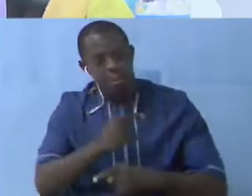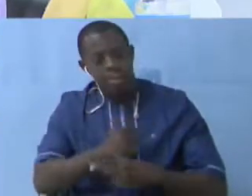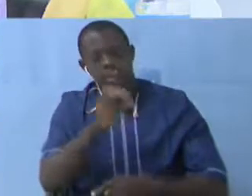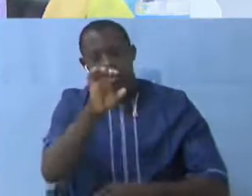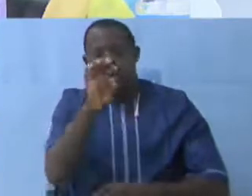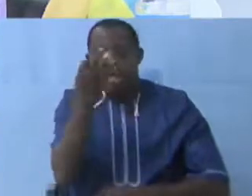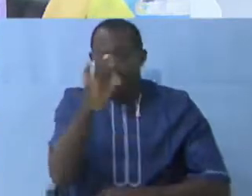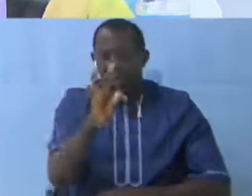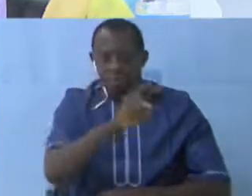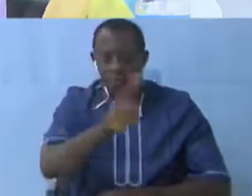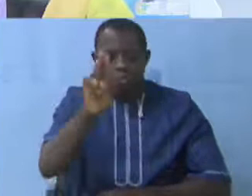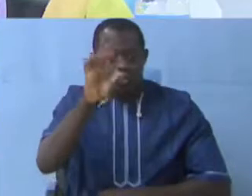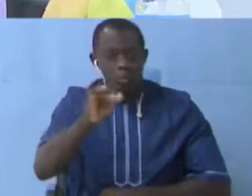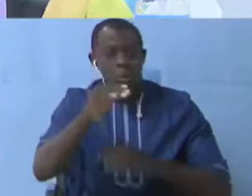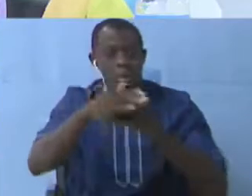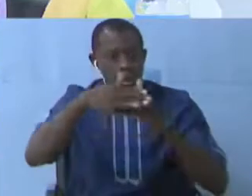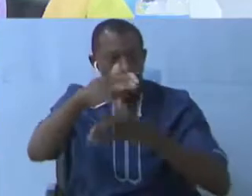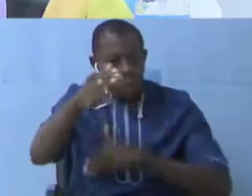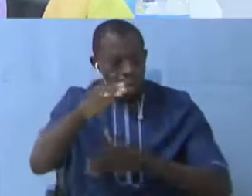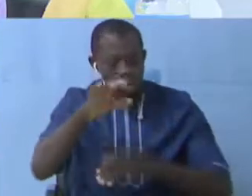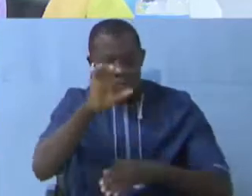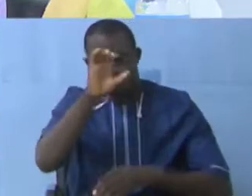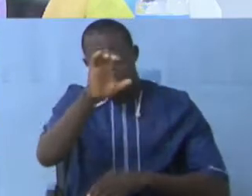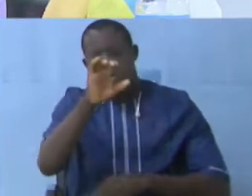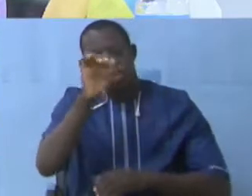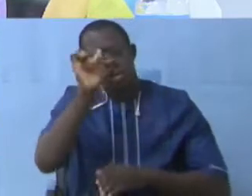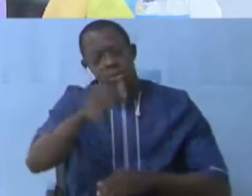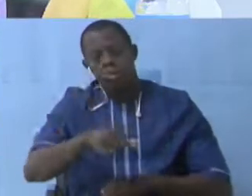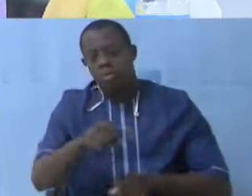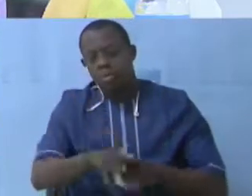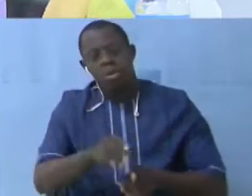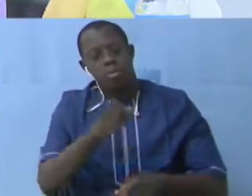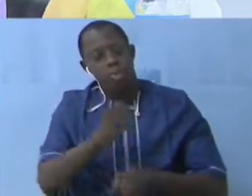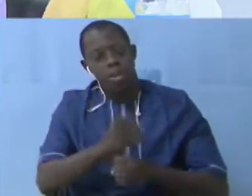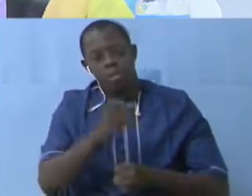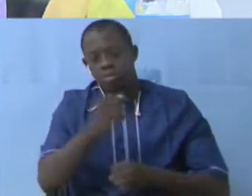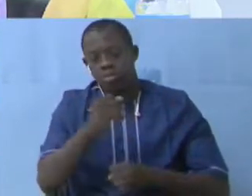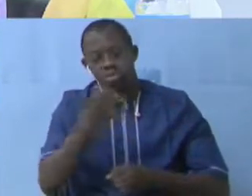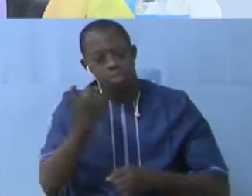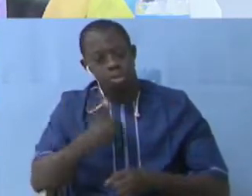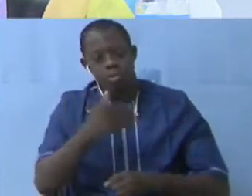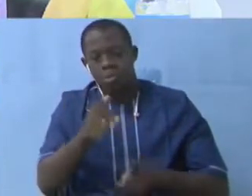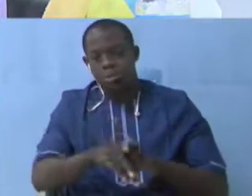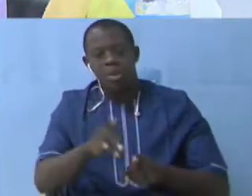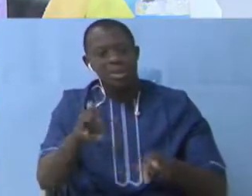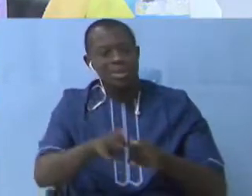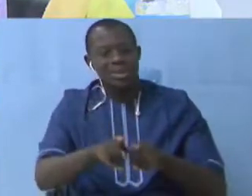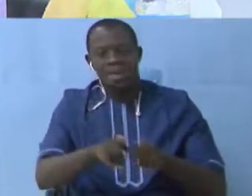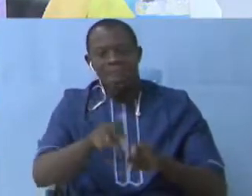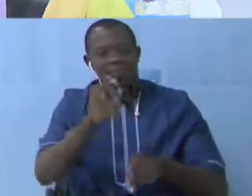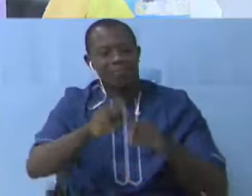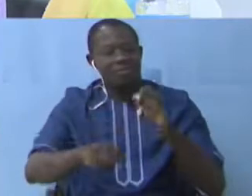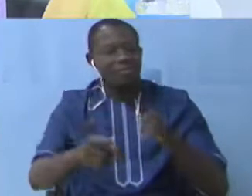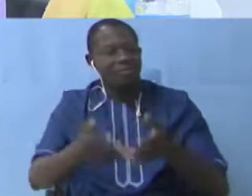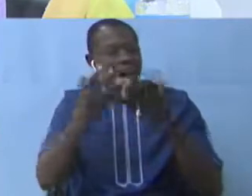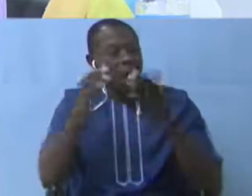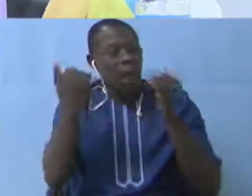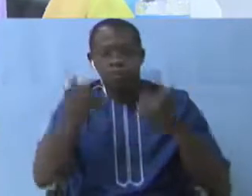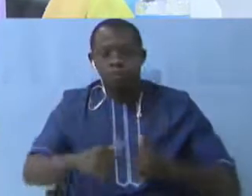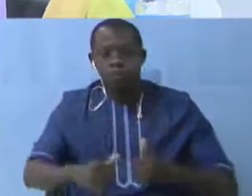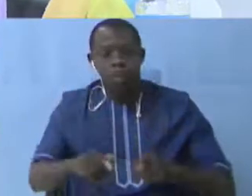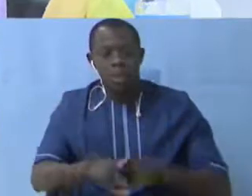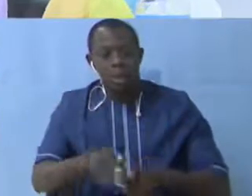we don't do much, the country will go really into, people will be in hell and the country will go down. So I